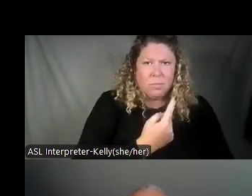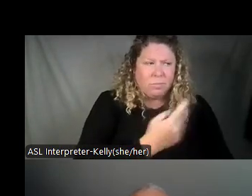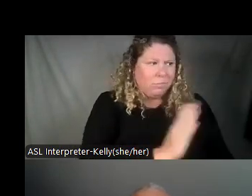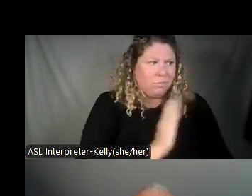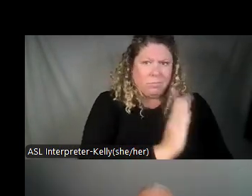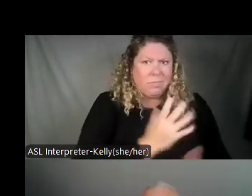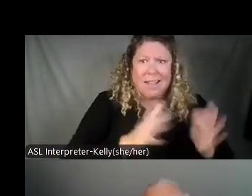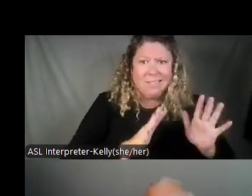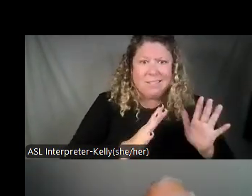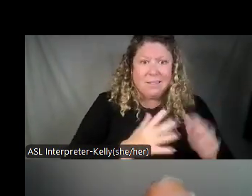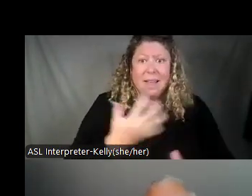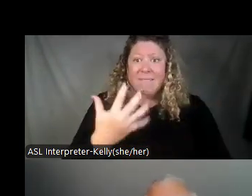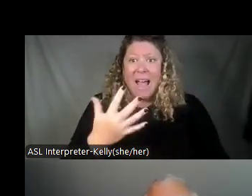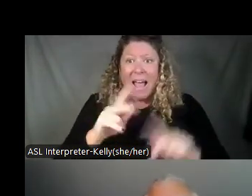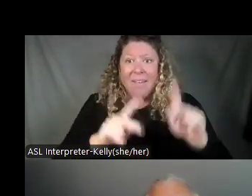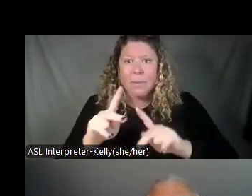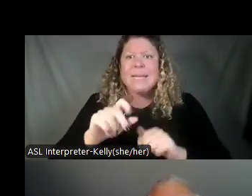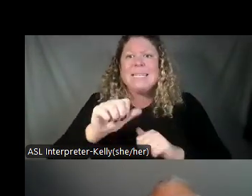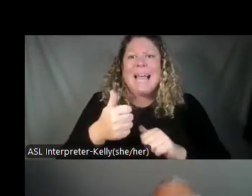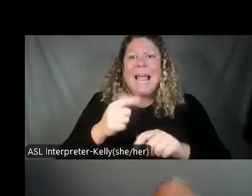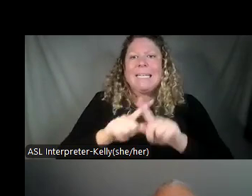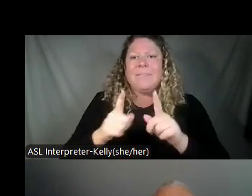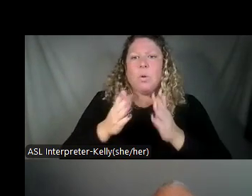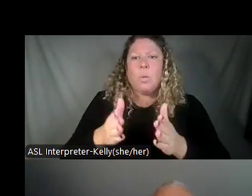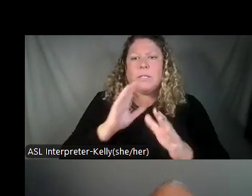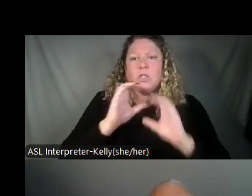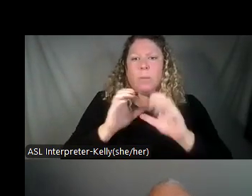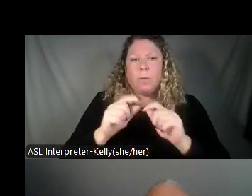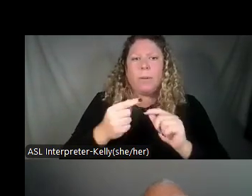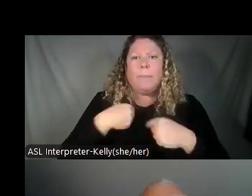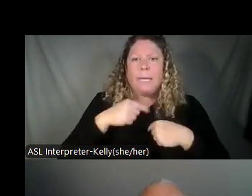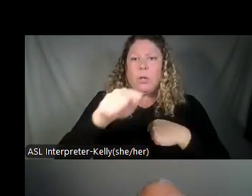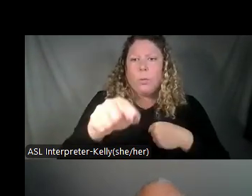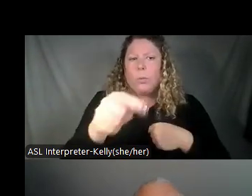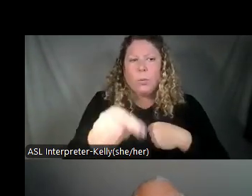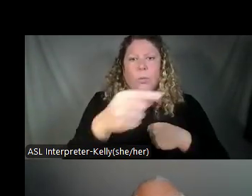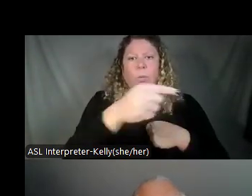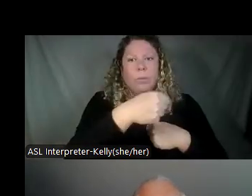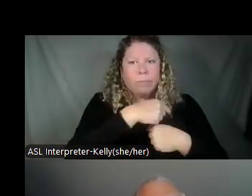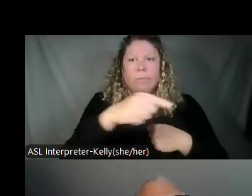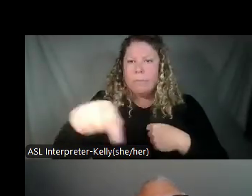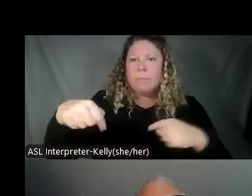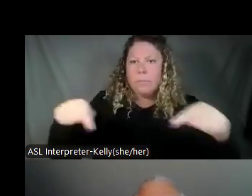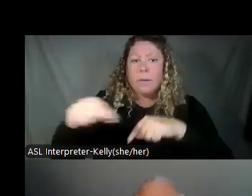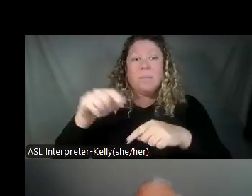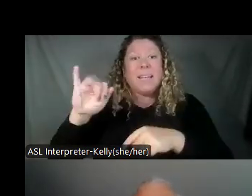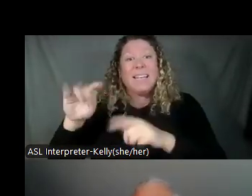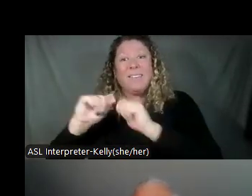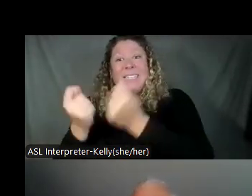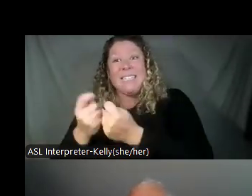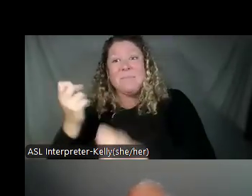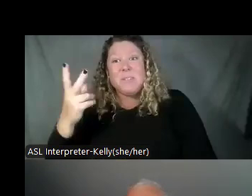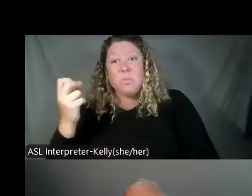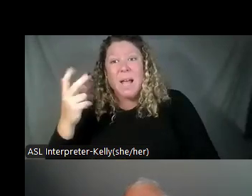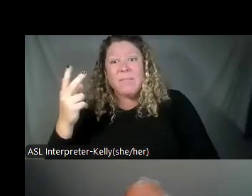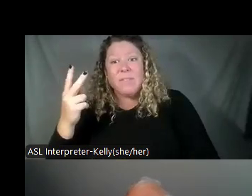5 people, there's 10 different channels. But if we were to have a team of 12, there's 66